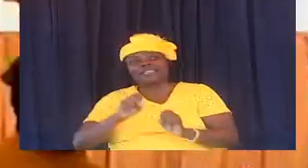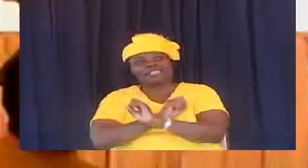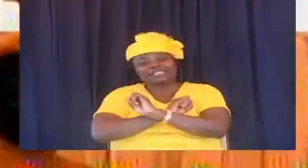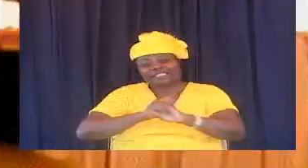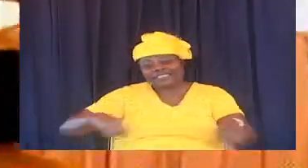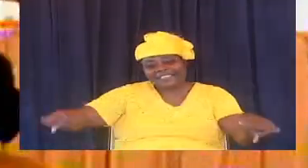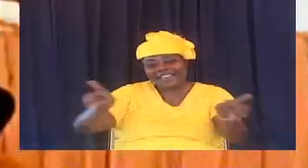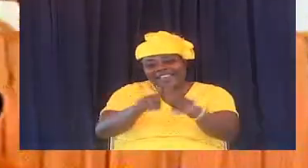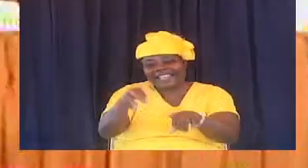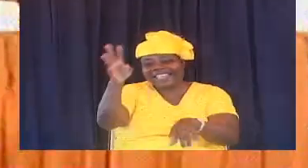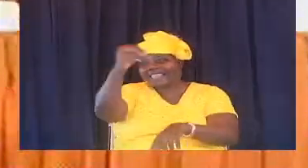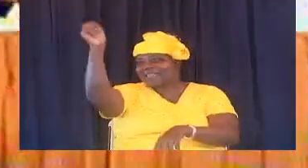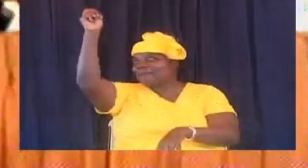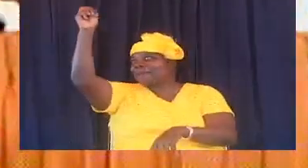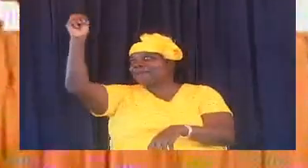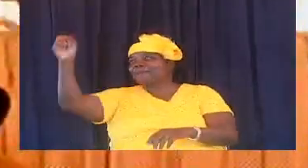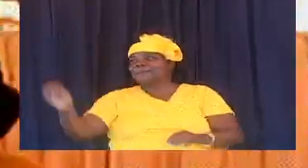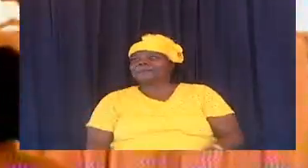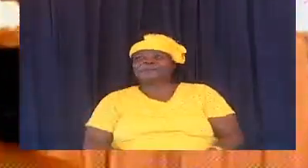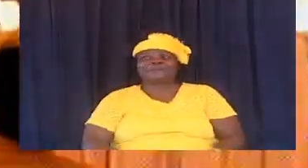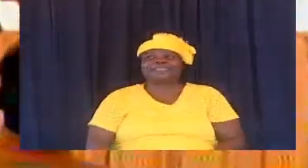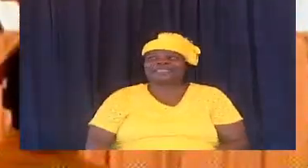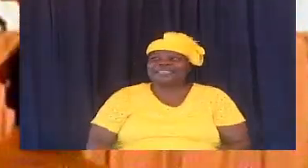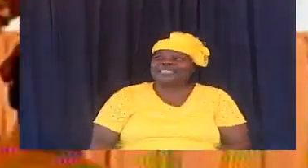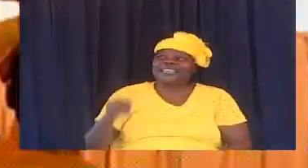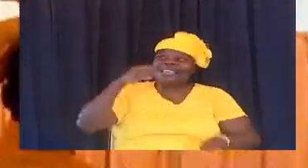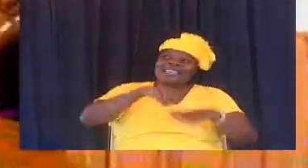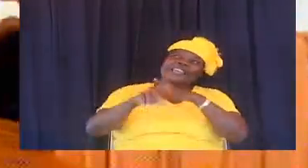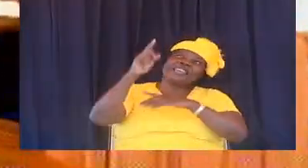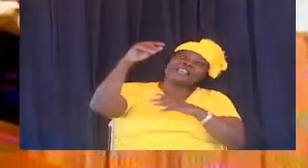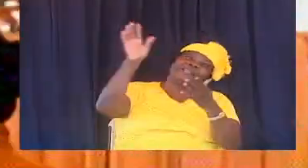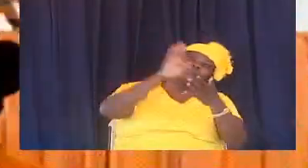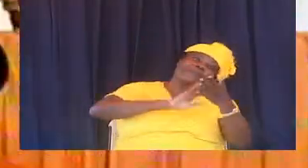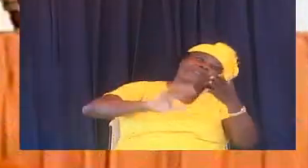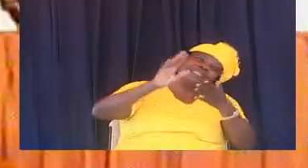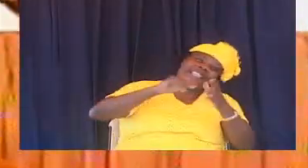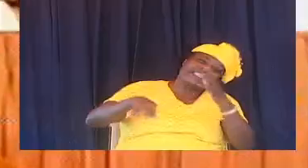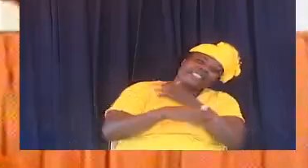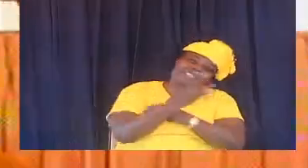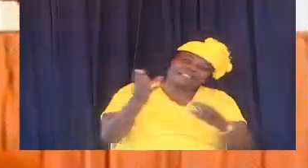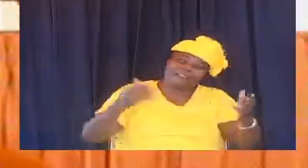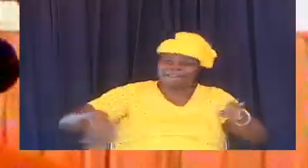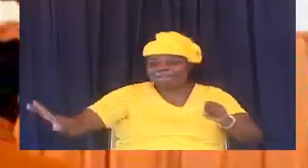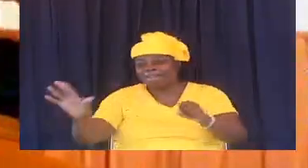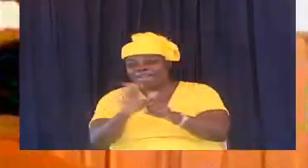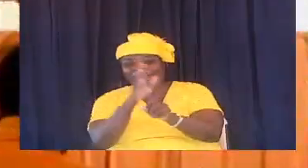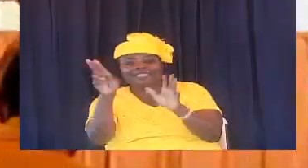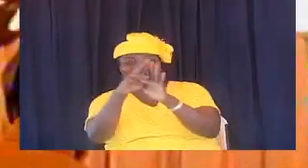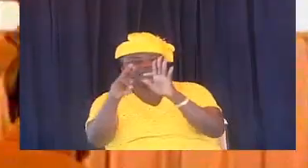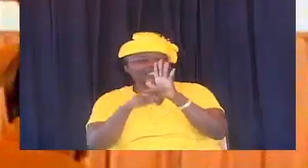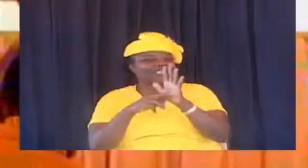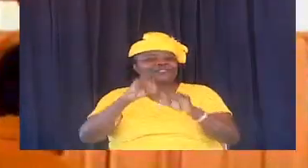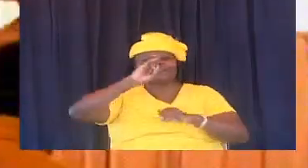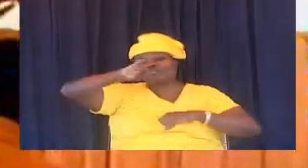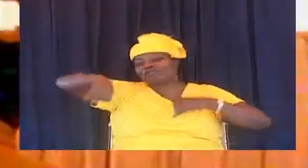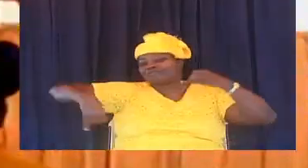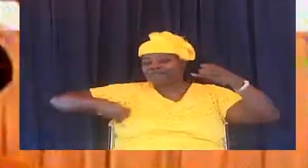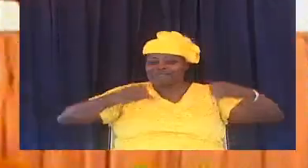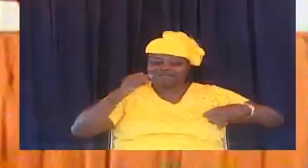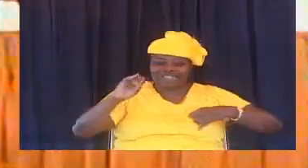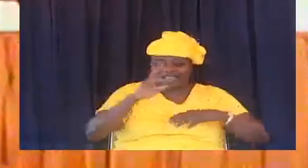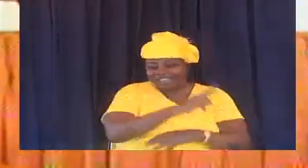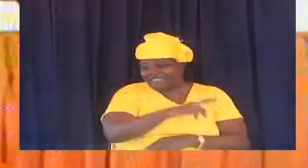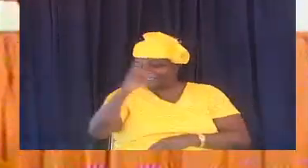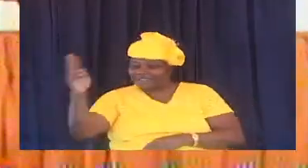him. Oh my God, in his presence, there is fullness of joy. And at his